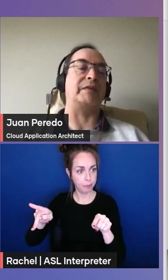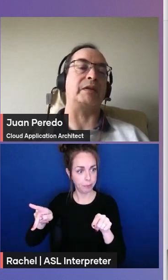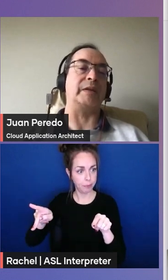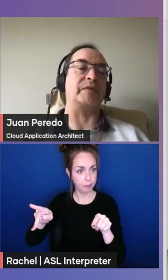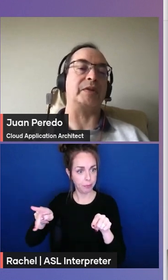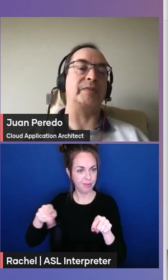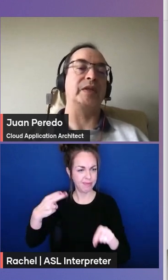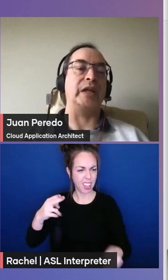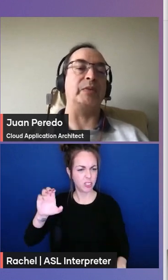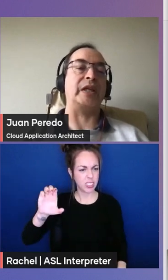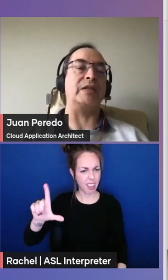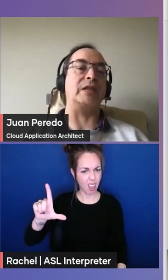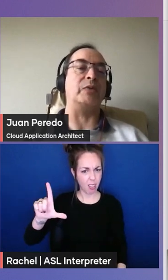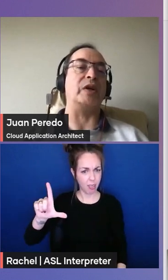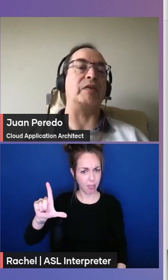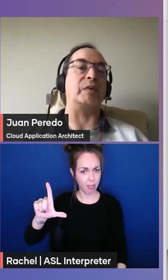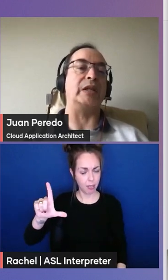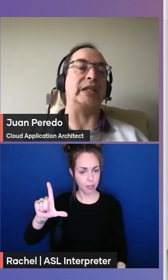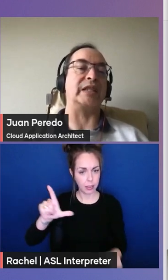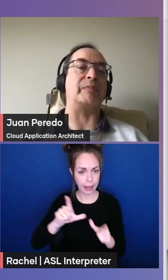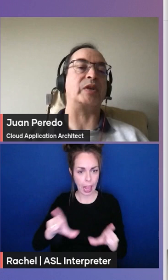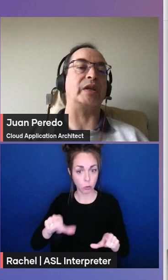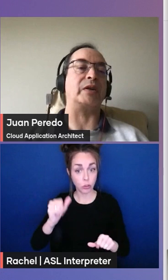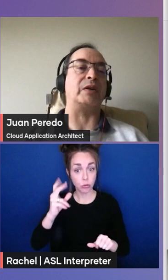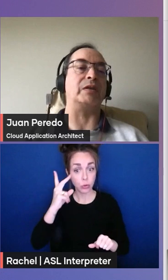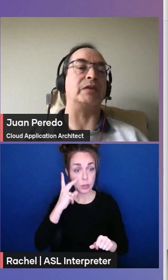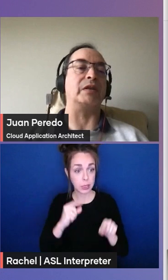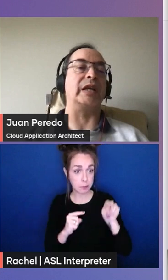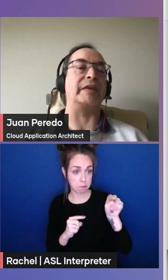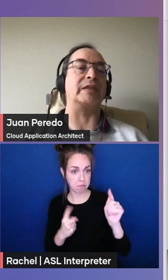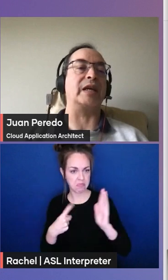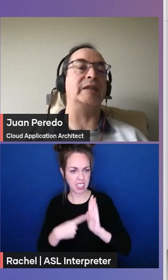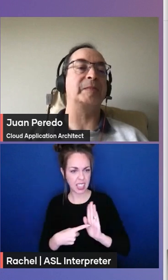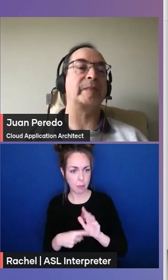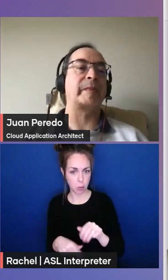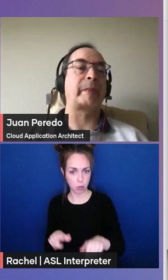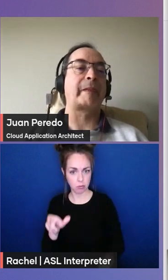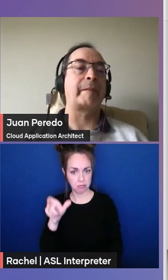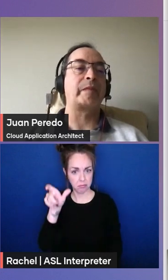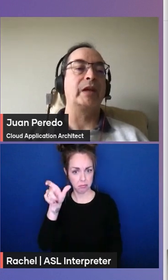the default name for it. And we can see one example here on the left-hand side.